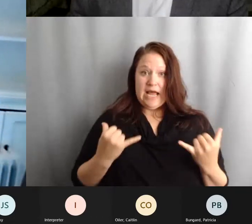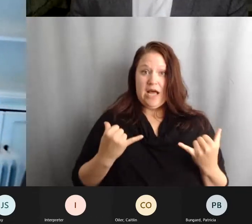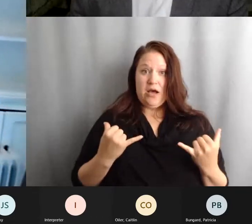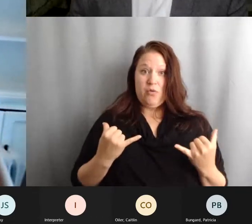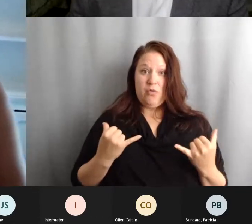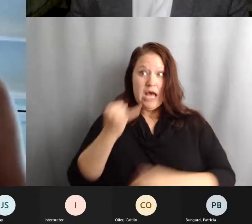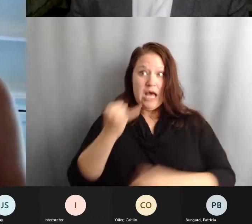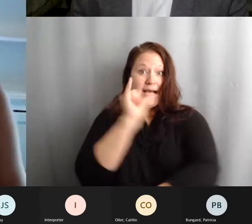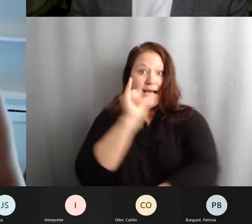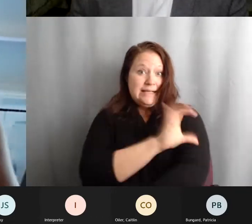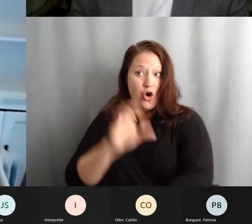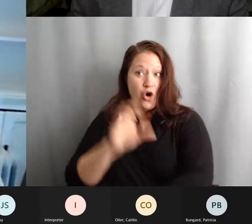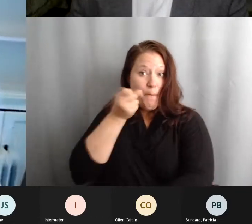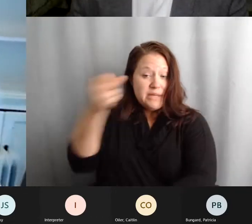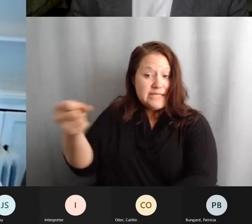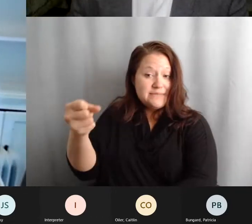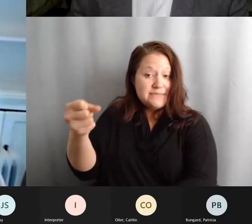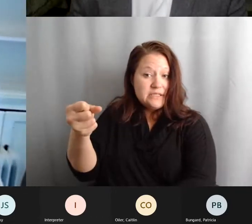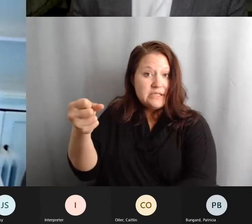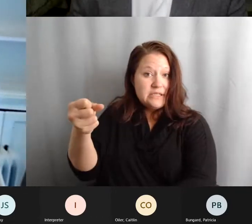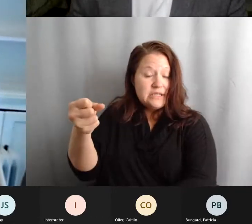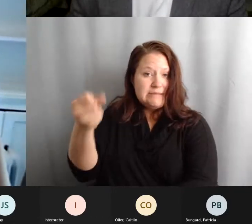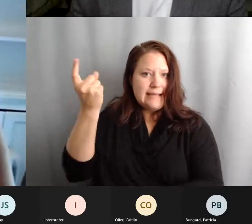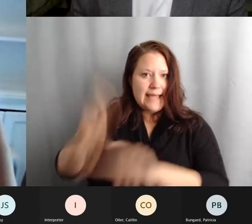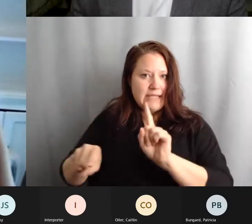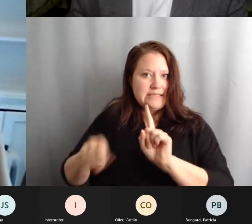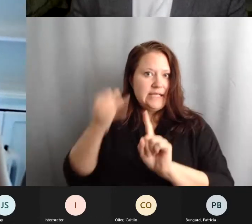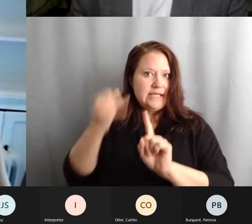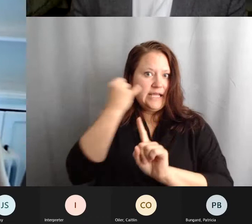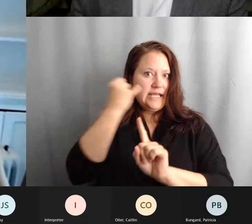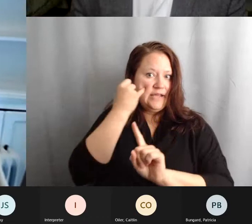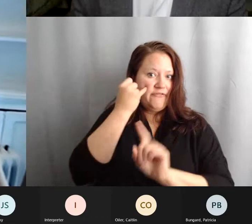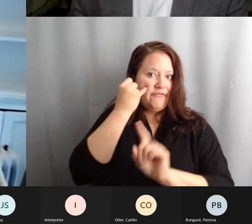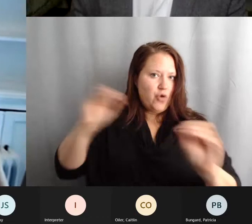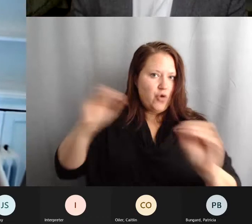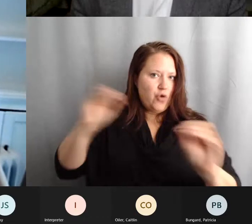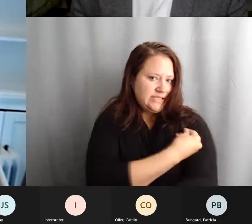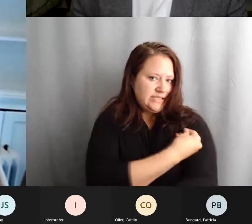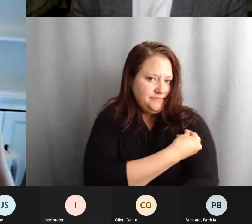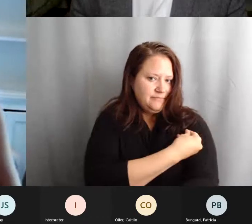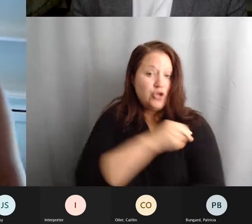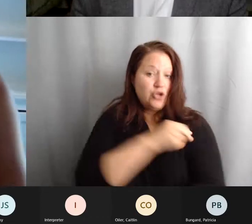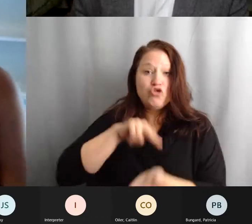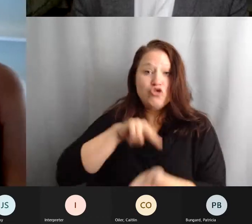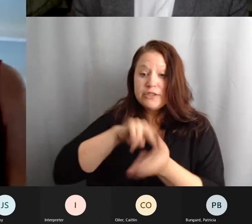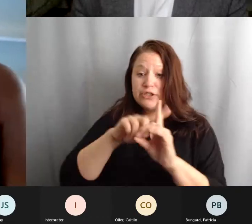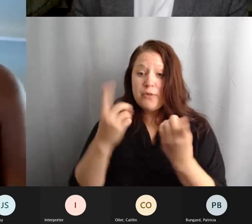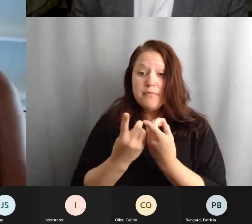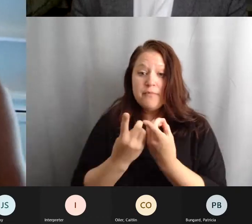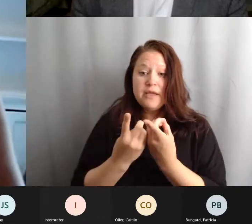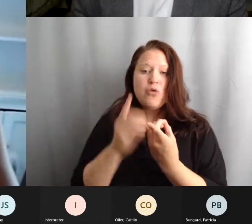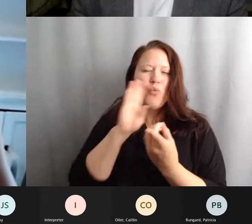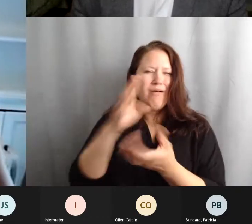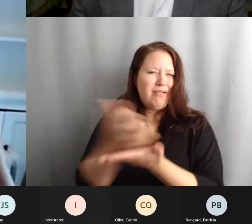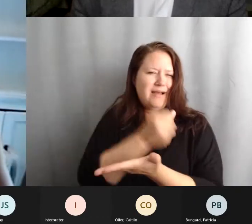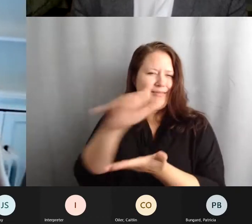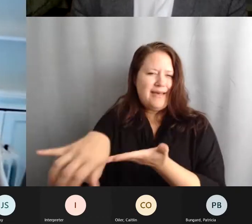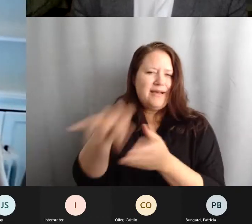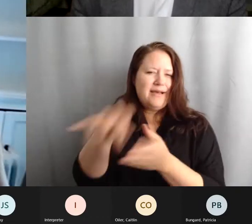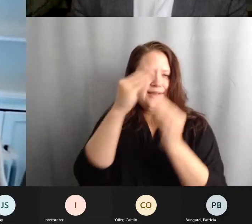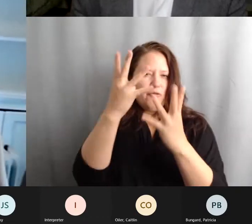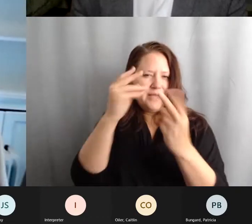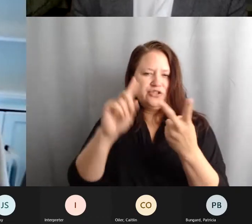placement in most places unless you are vaccinated. So the nursing department will collect that information or